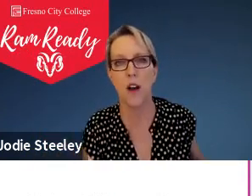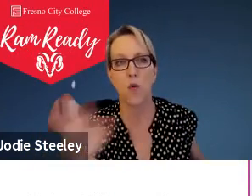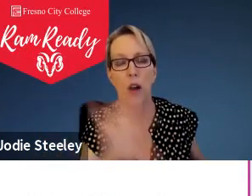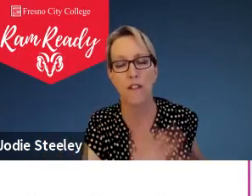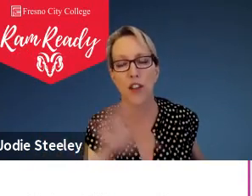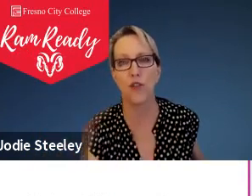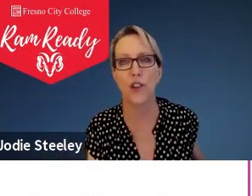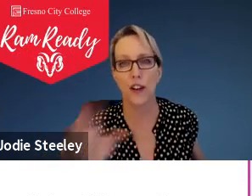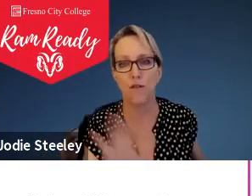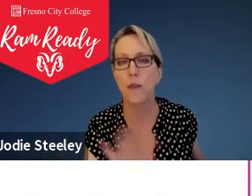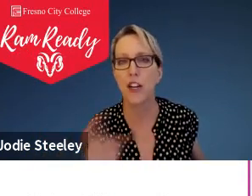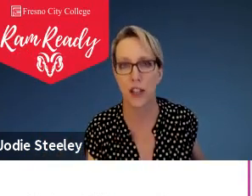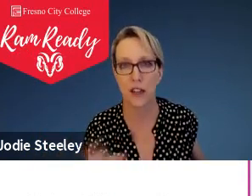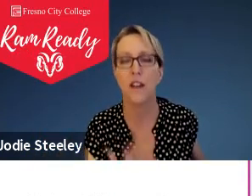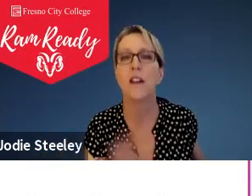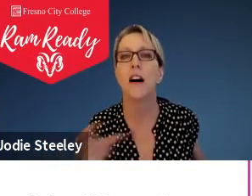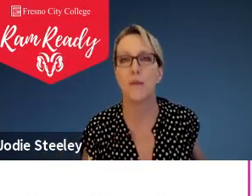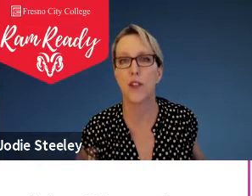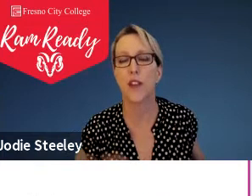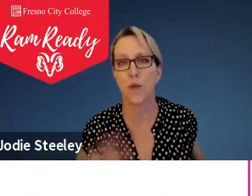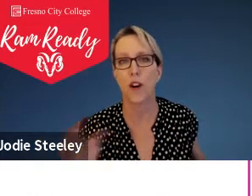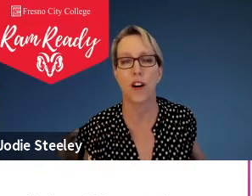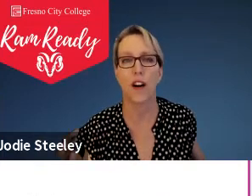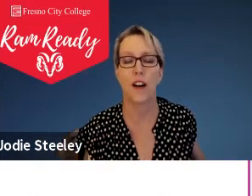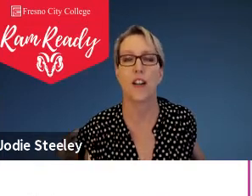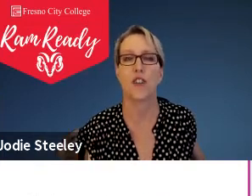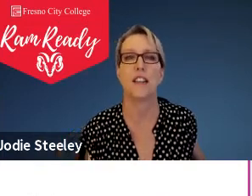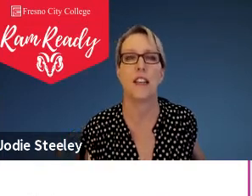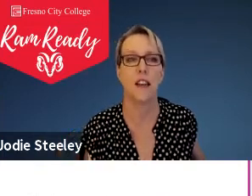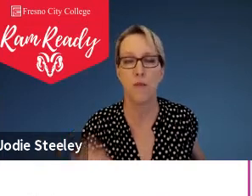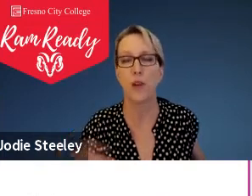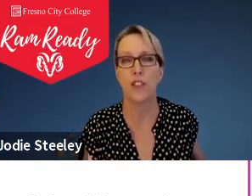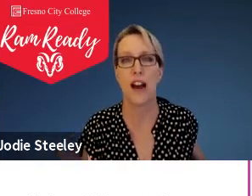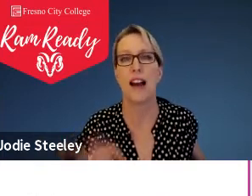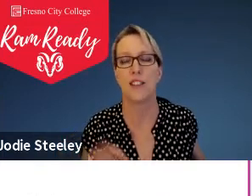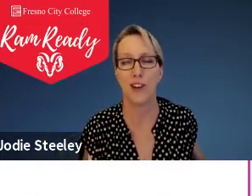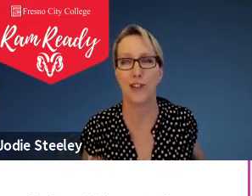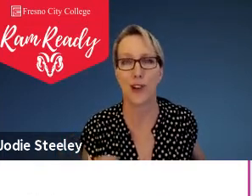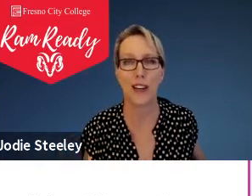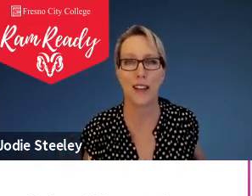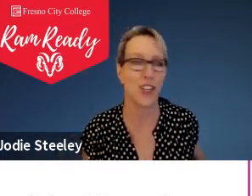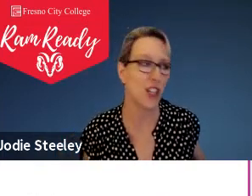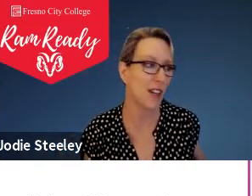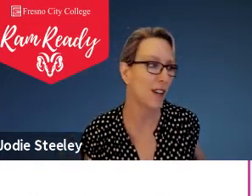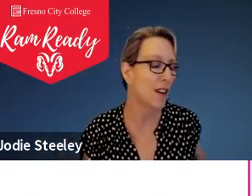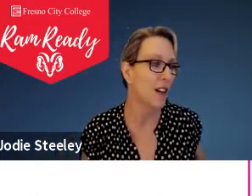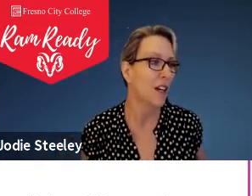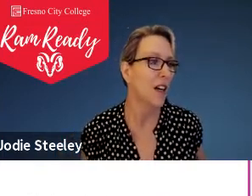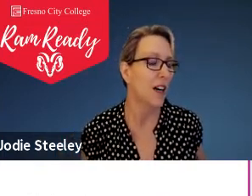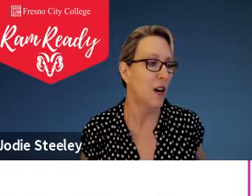of them will have user information so that we're addressing both sides of learning and